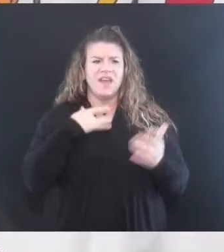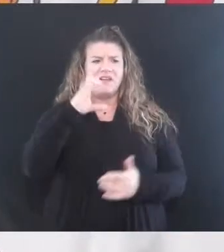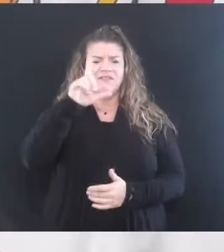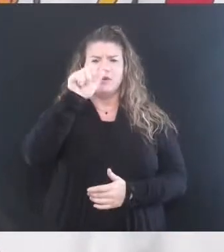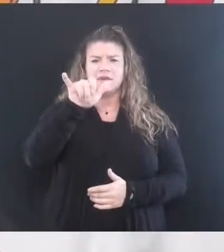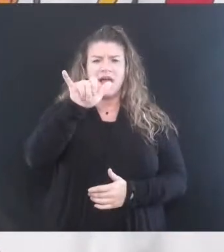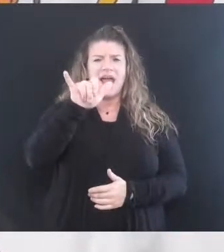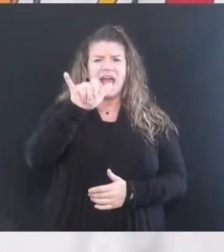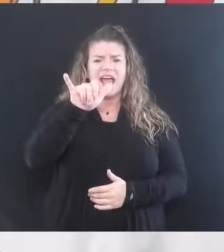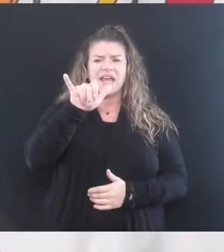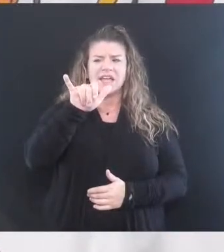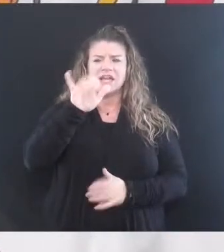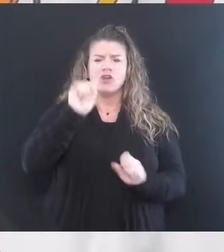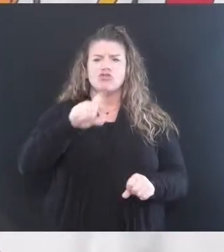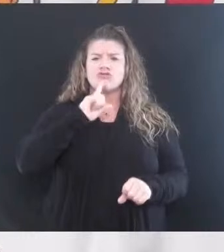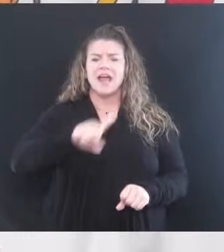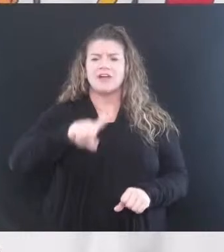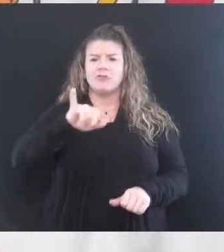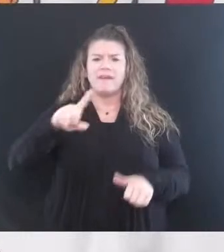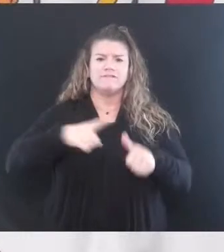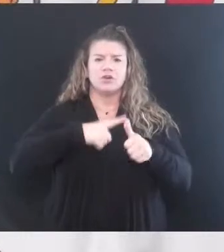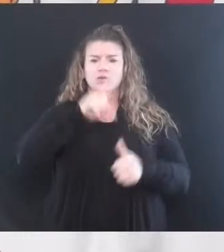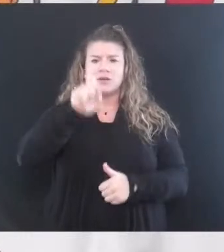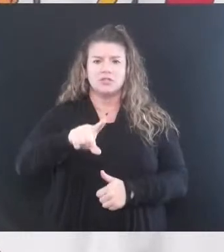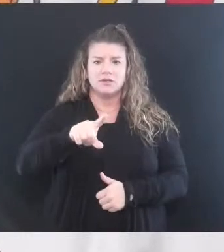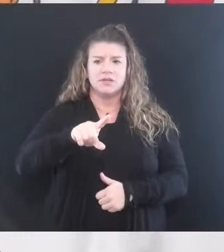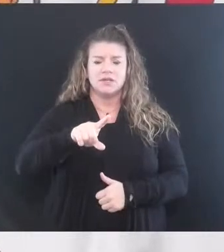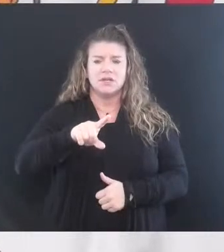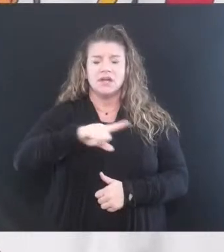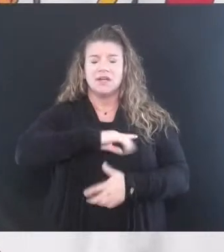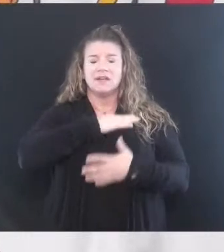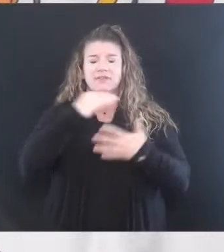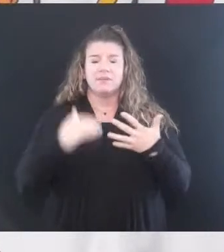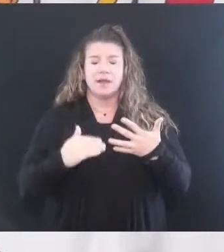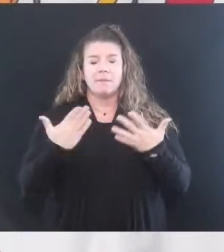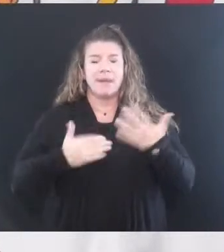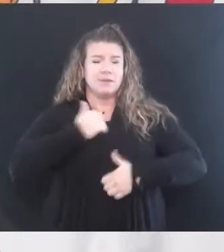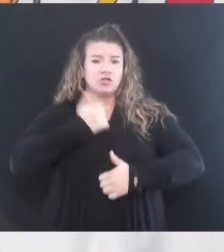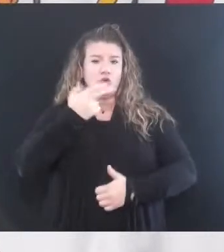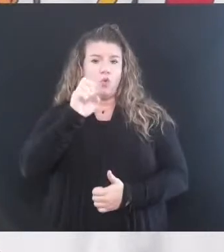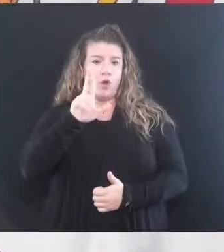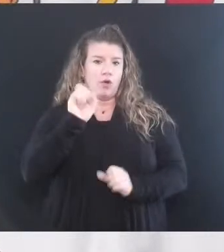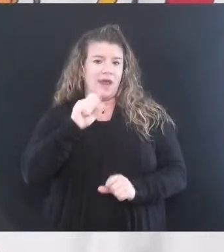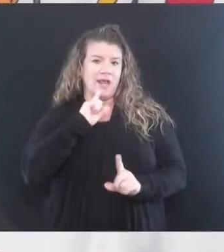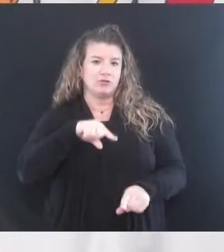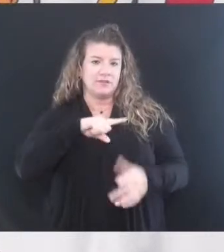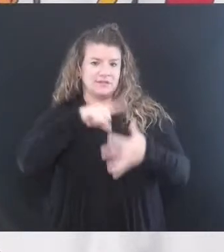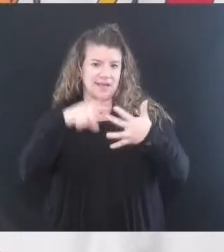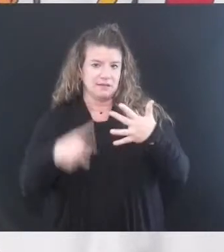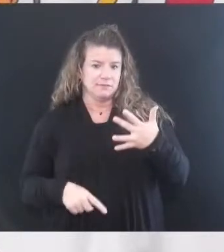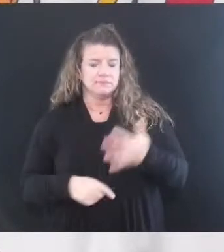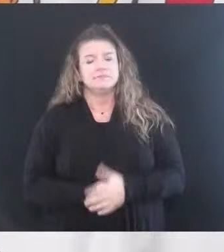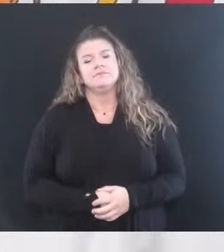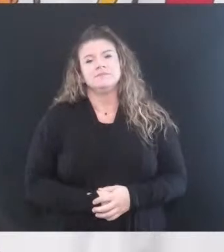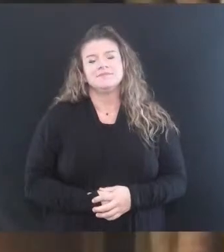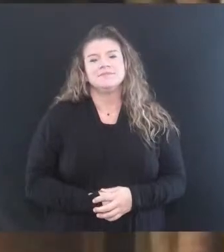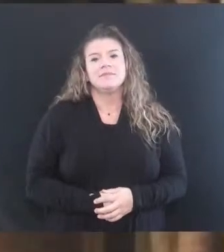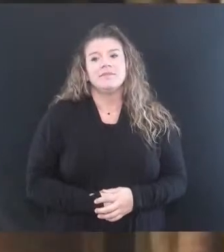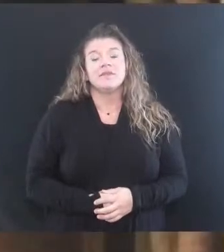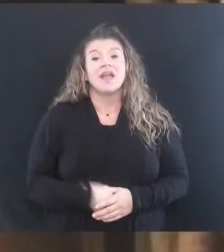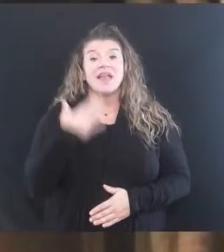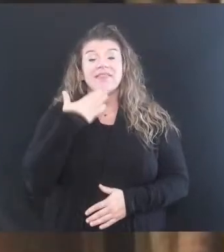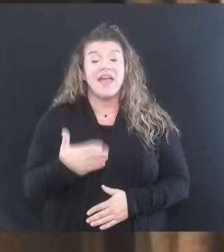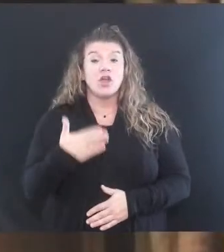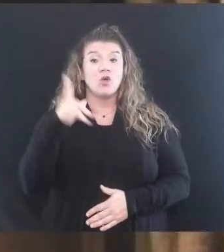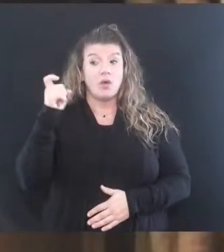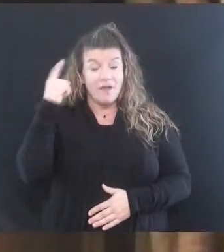is is to answer the first part, and then from that, General Hoyer jump in. Thank you, Governor, and thank